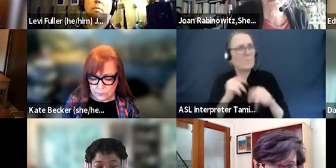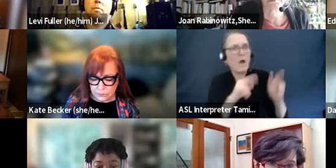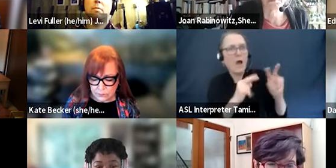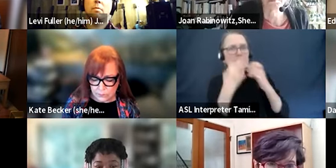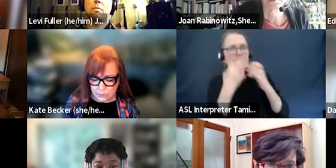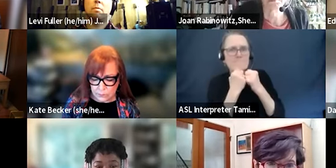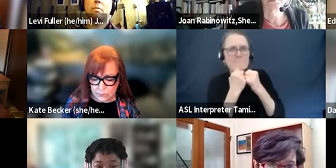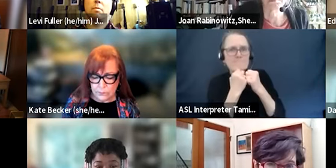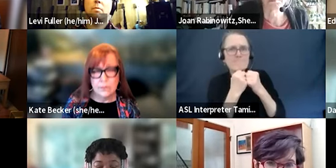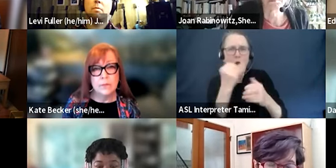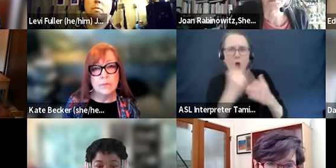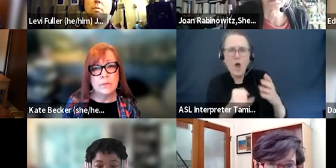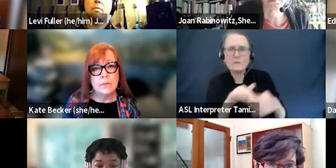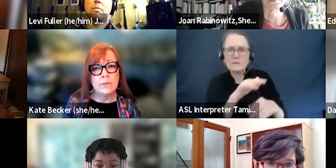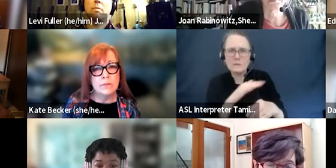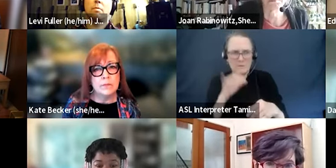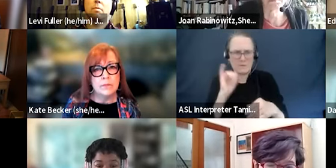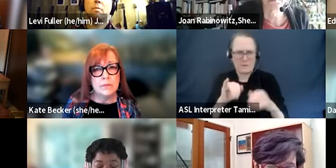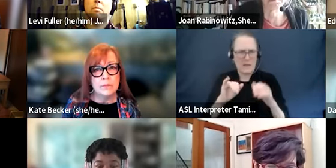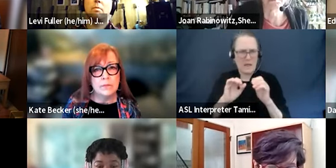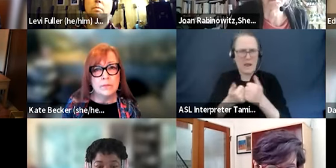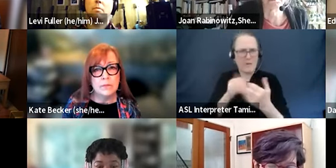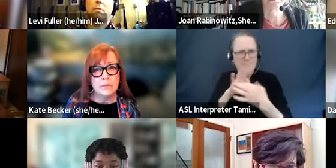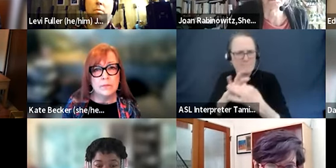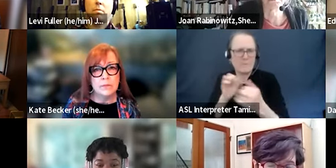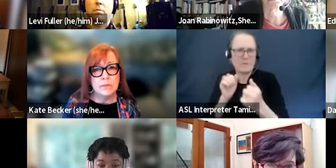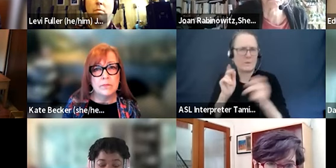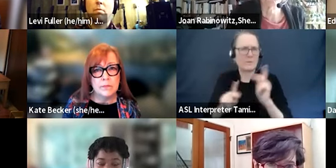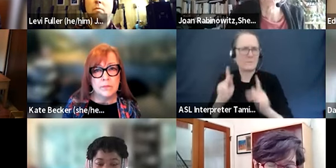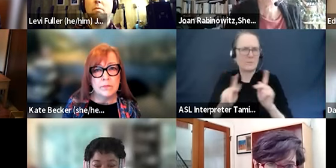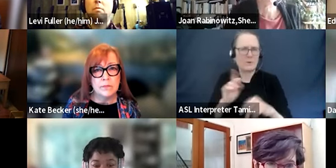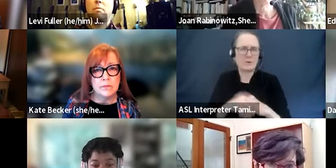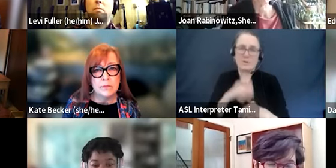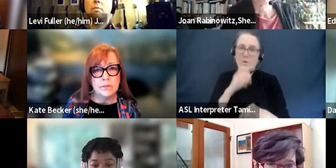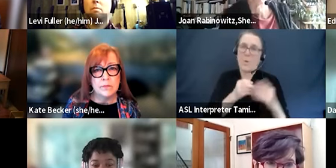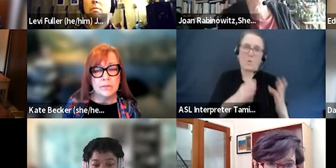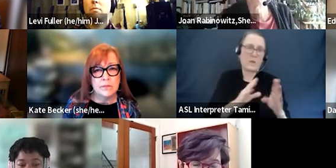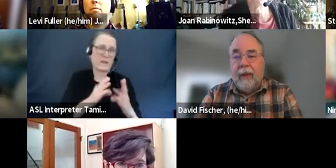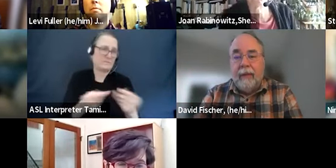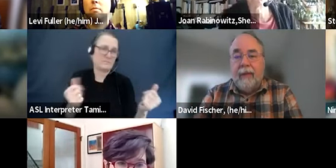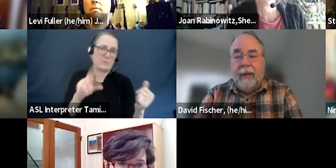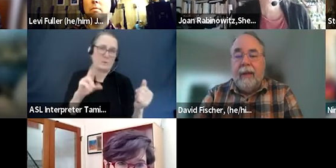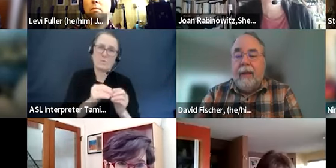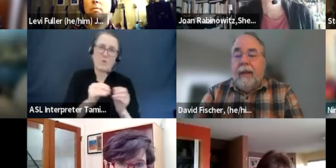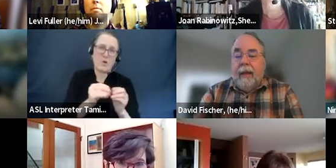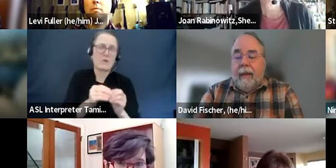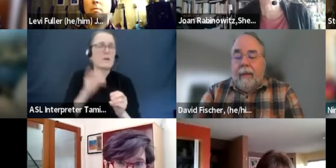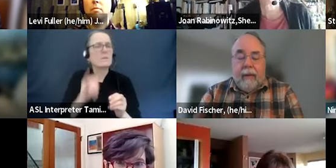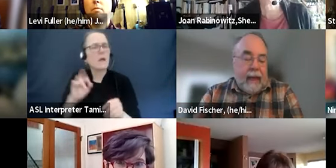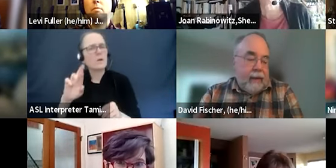are some of the greatest opportunities to help us find our way in change and building that relevancy.